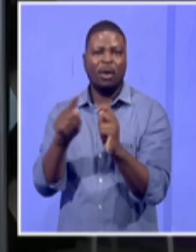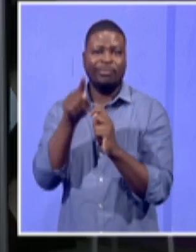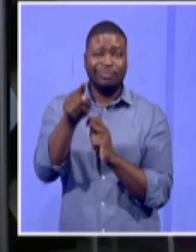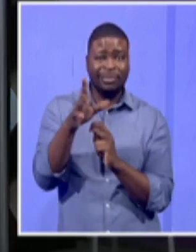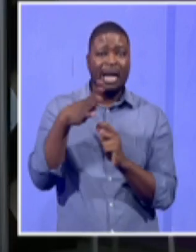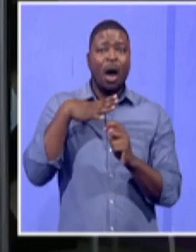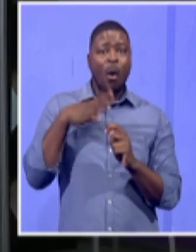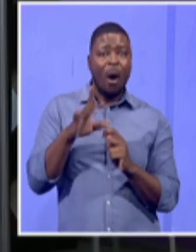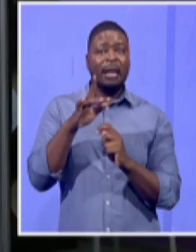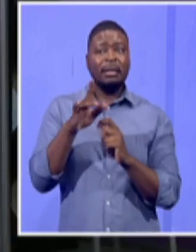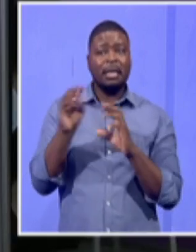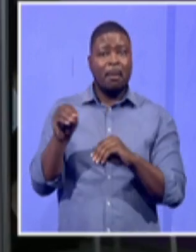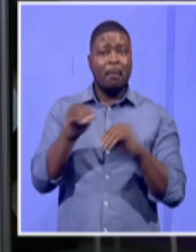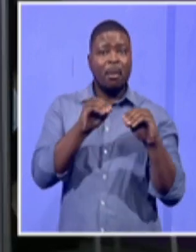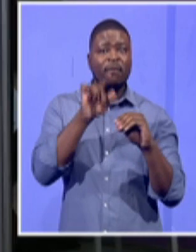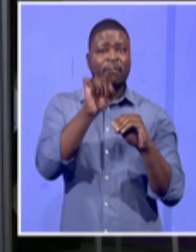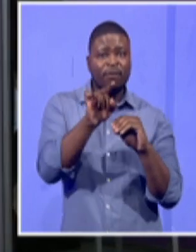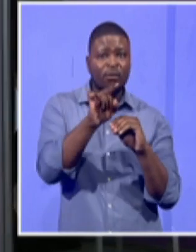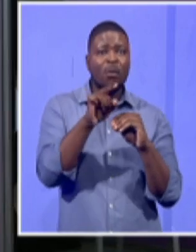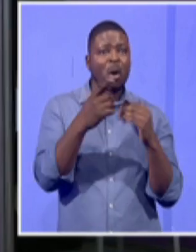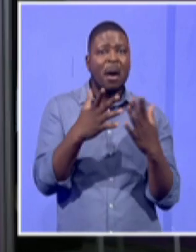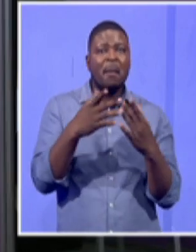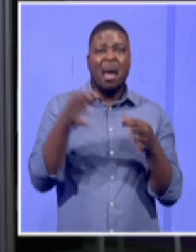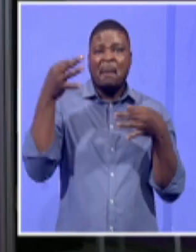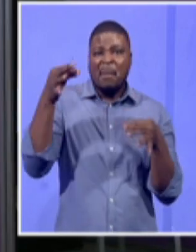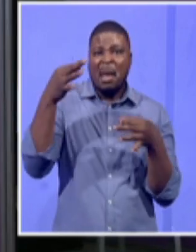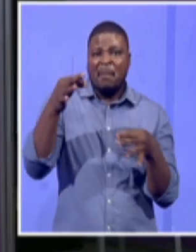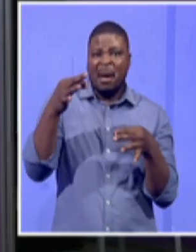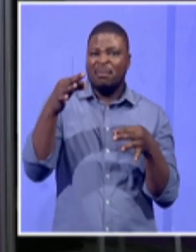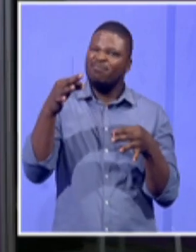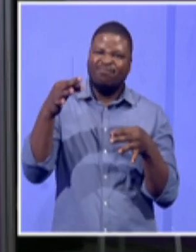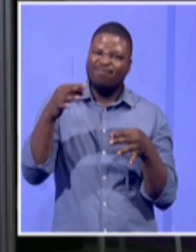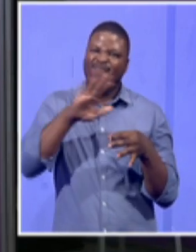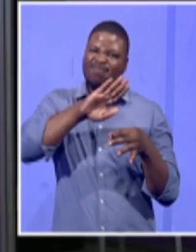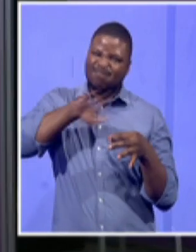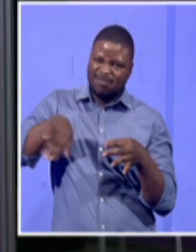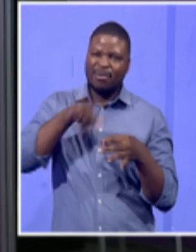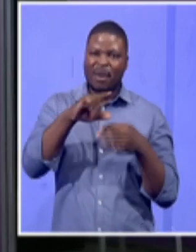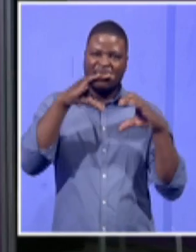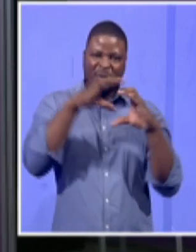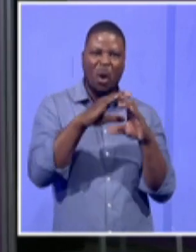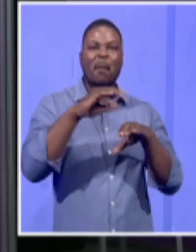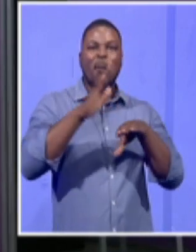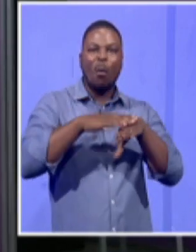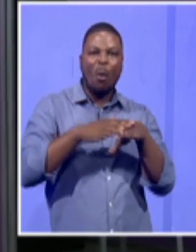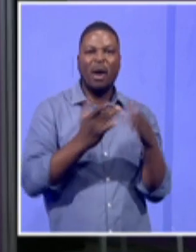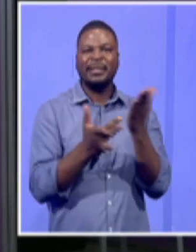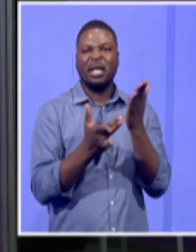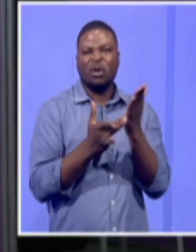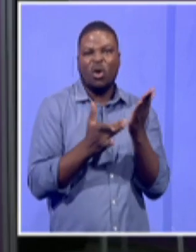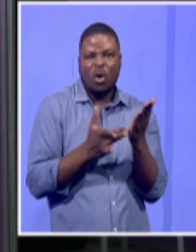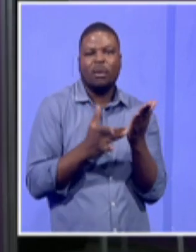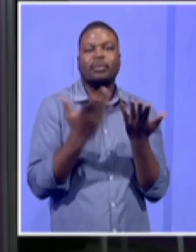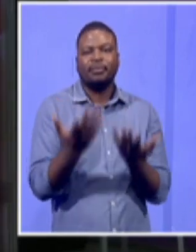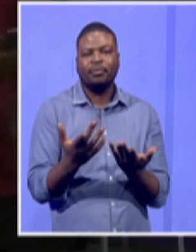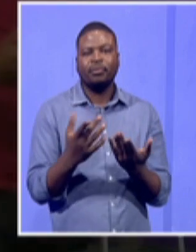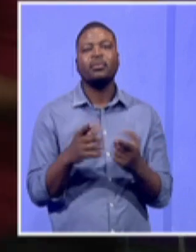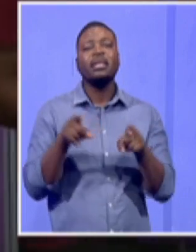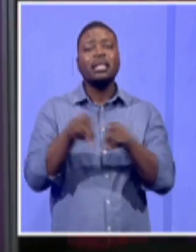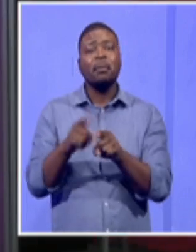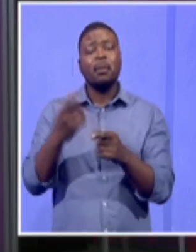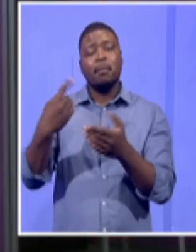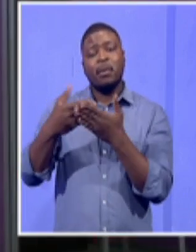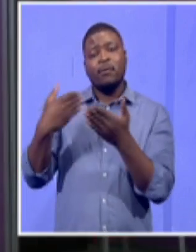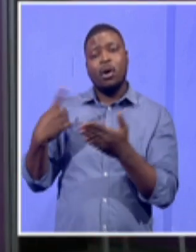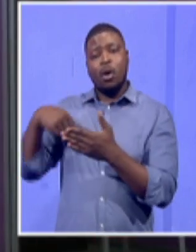start moving towards paperless systems. So a very big program today. We did speak to the Minister of